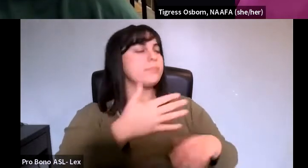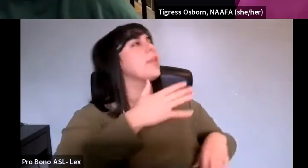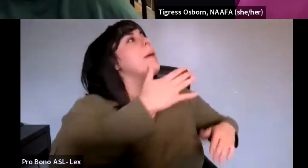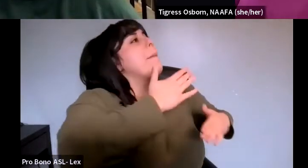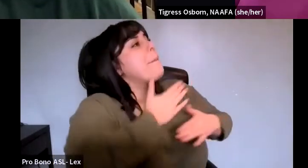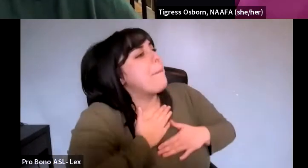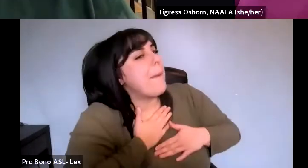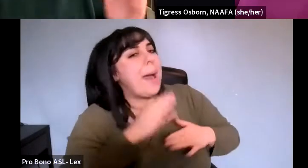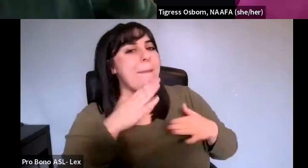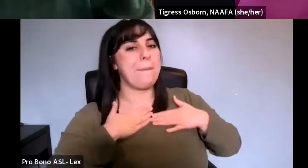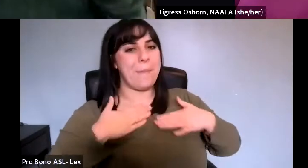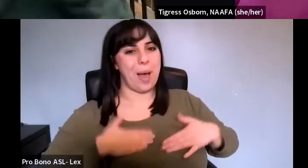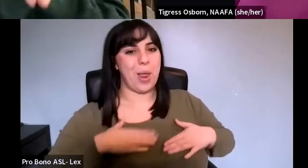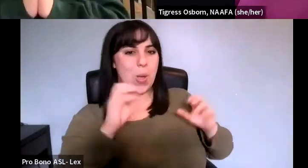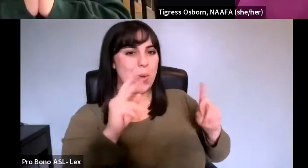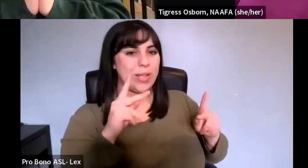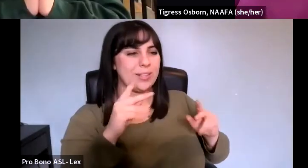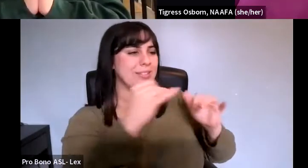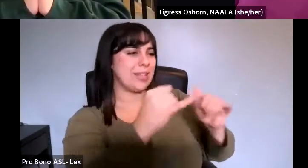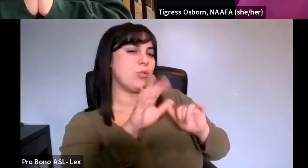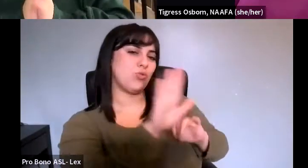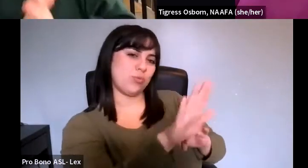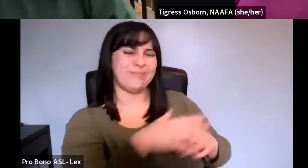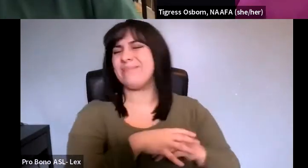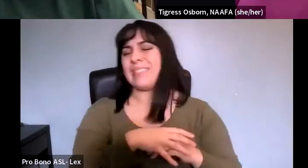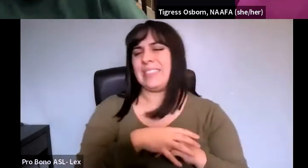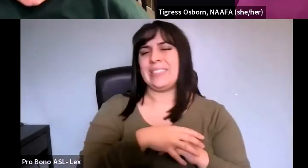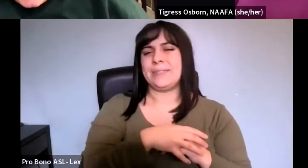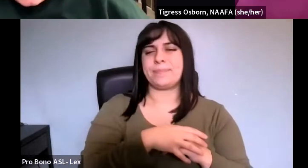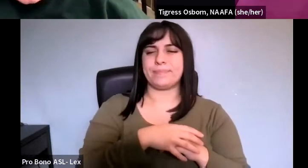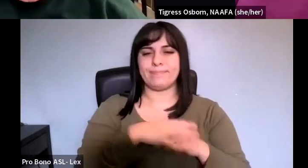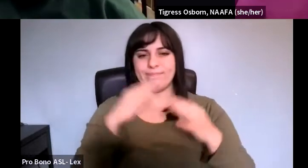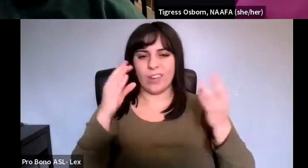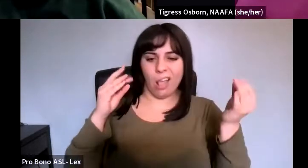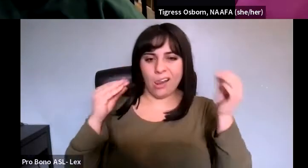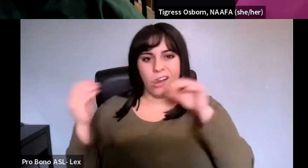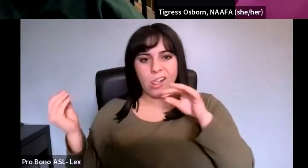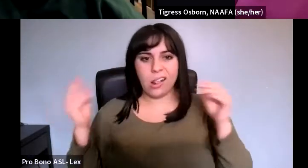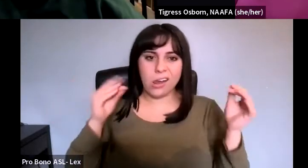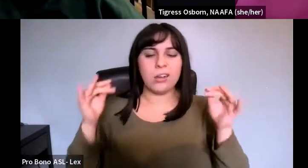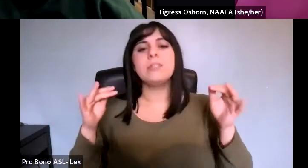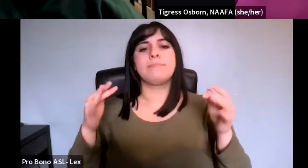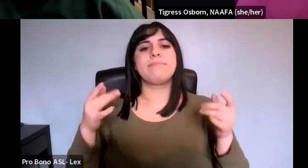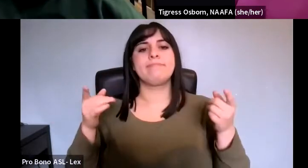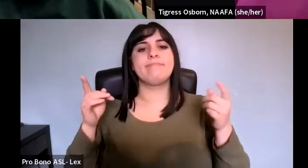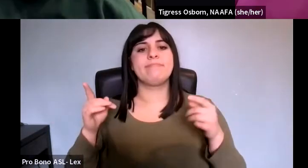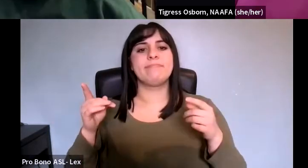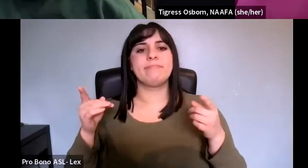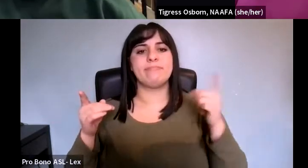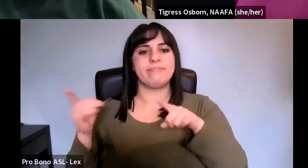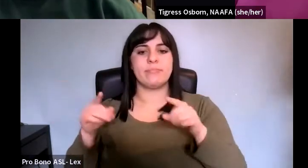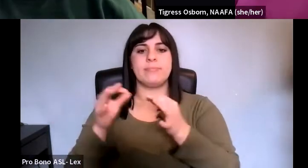is yours. So we met somewhere in the middle. I'm good enough, I'm smart enough, and gosh darn it, people like